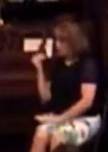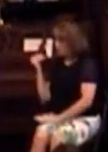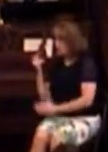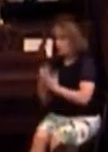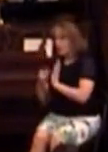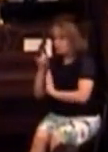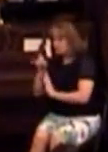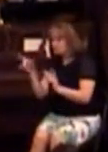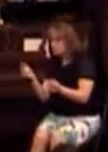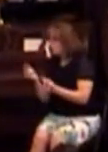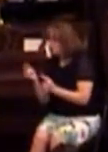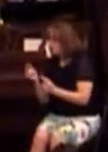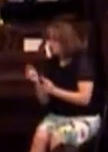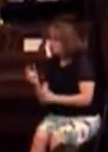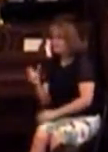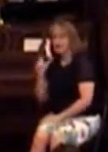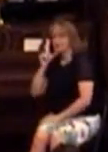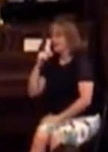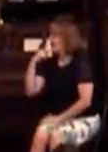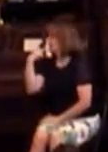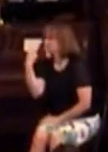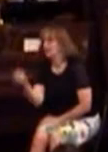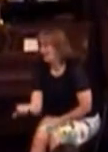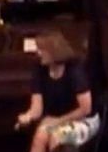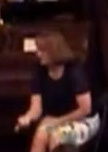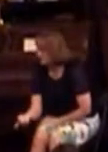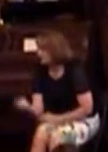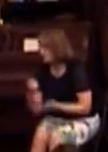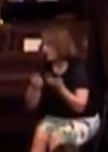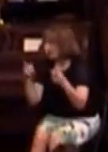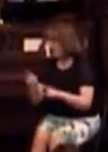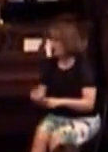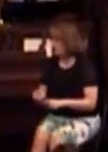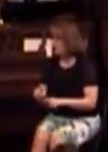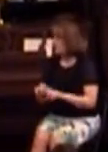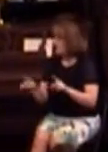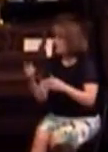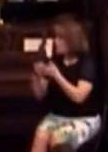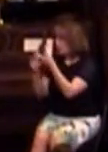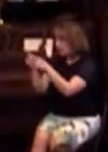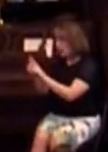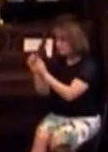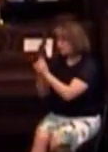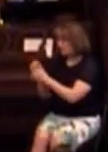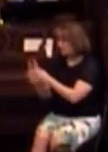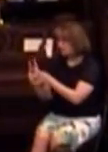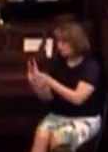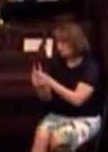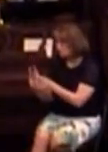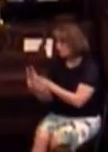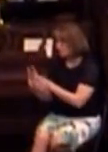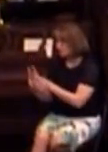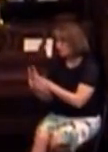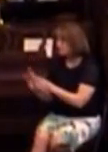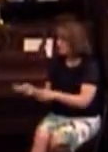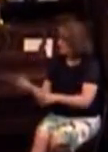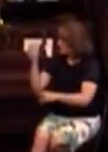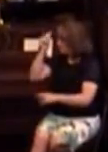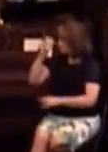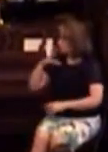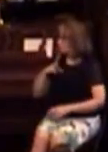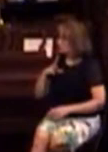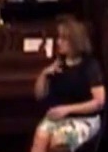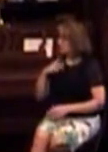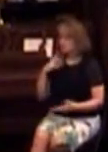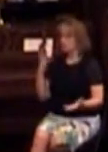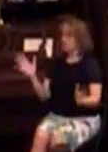around and told everybody. And so what happens in this story? If you know this story, what happens when the two guys are able to say, whoa, we saw